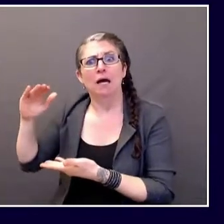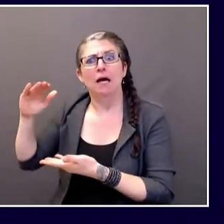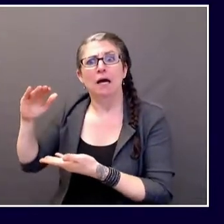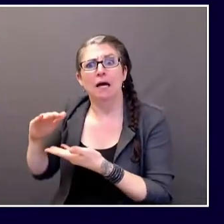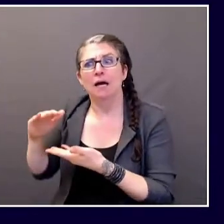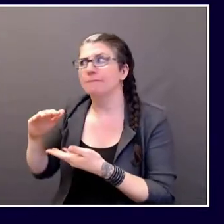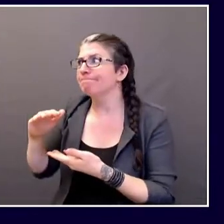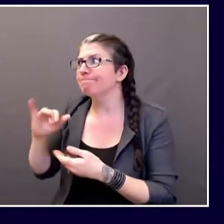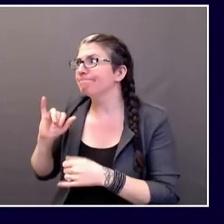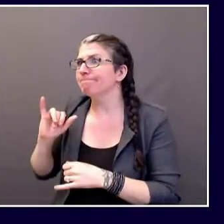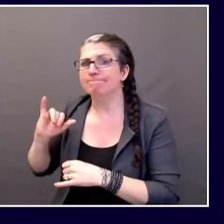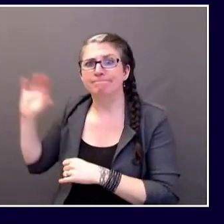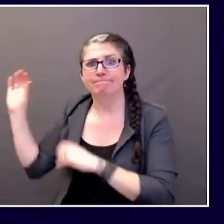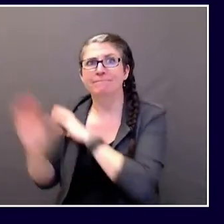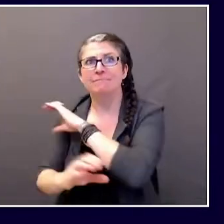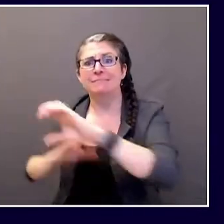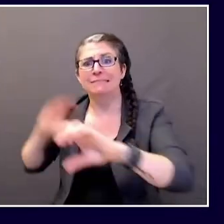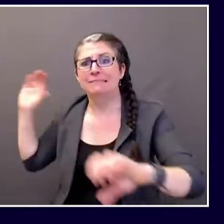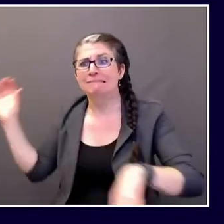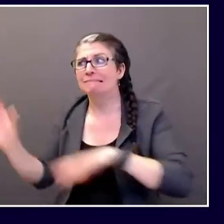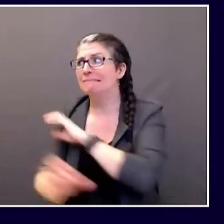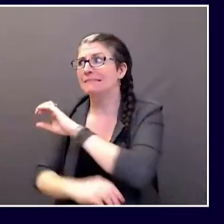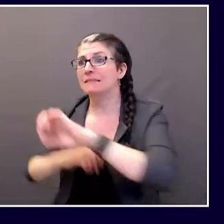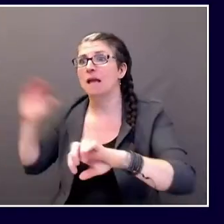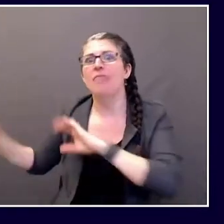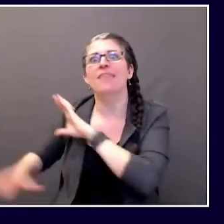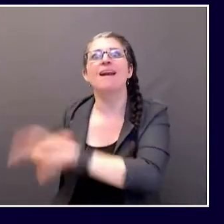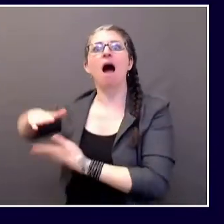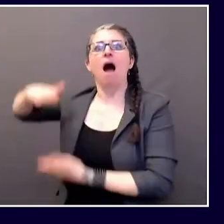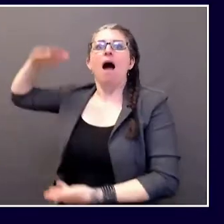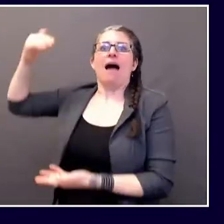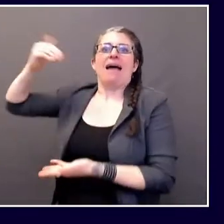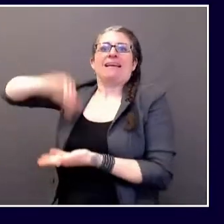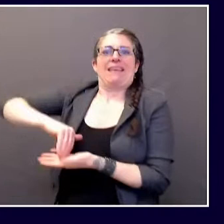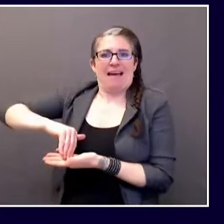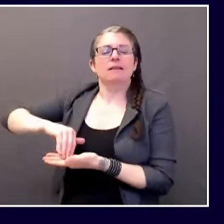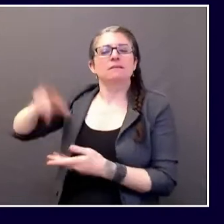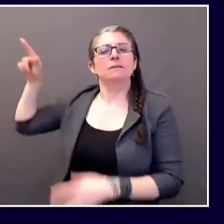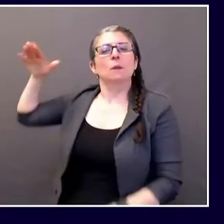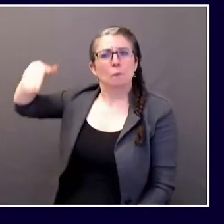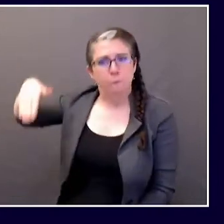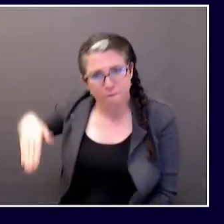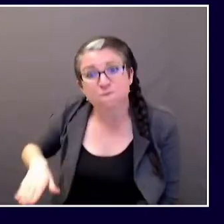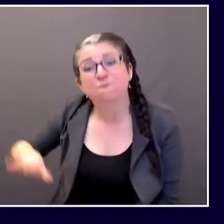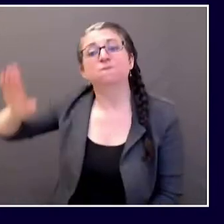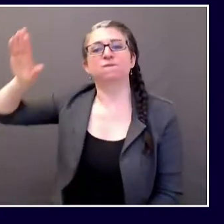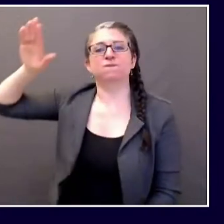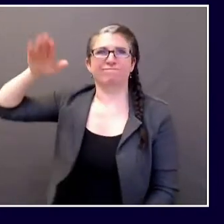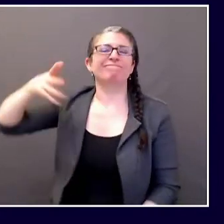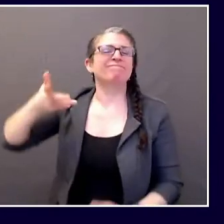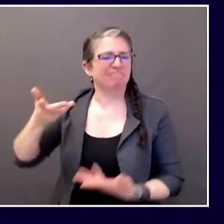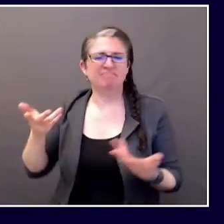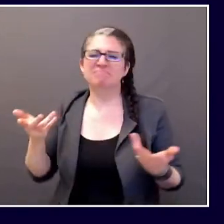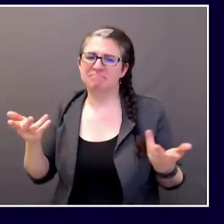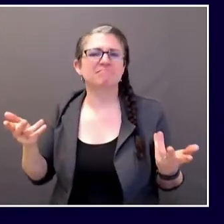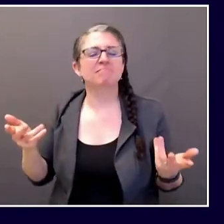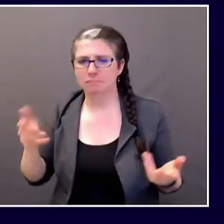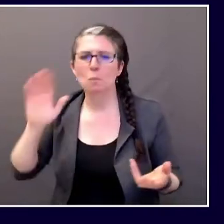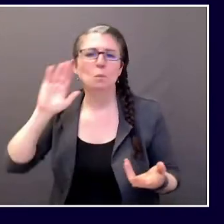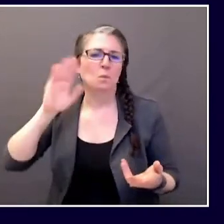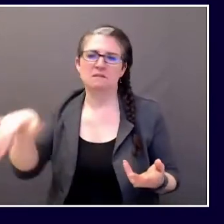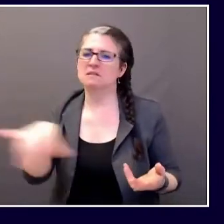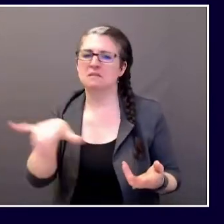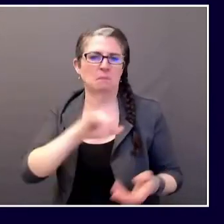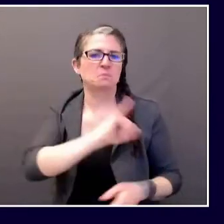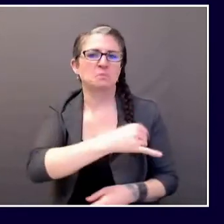supply and ramping it back up. We expect that the same will happen with J&J, But right now, what we are trying to understand is